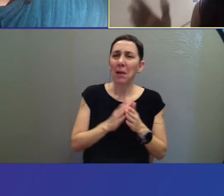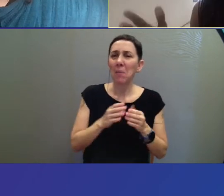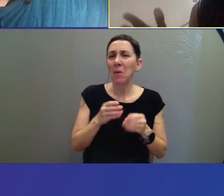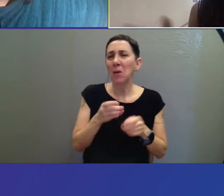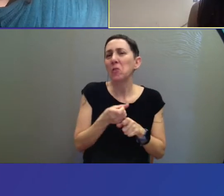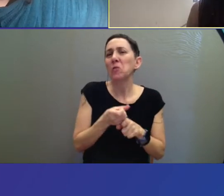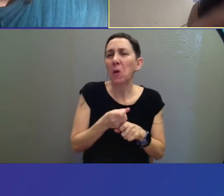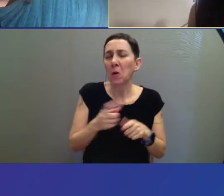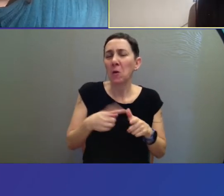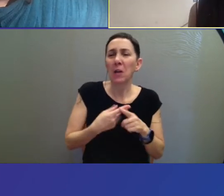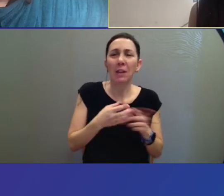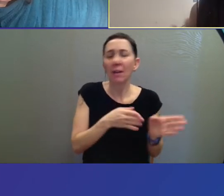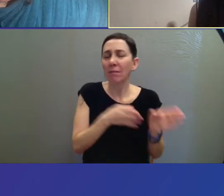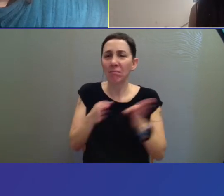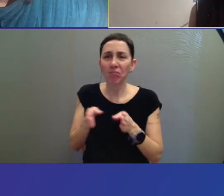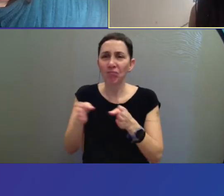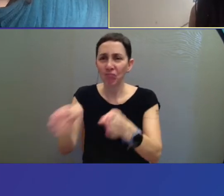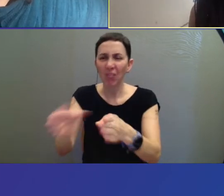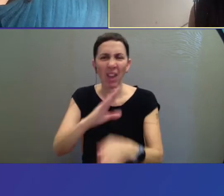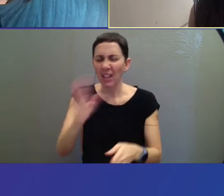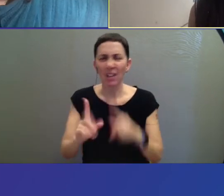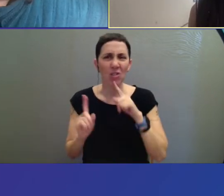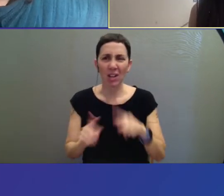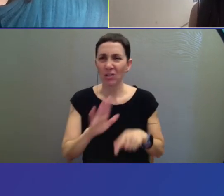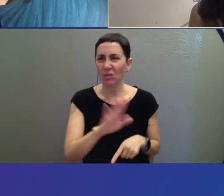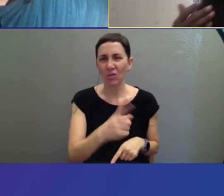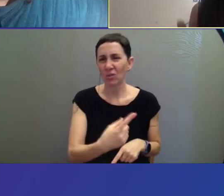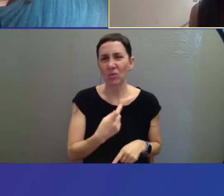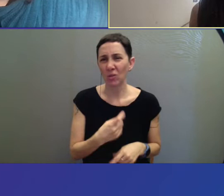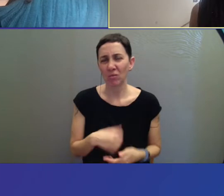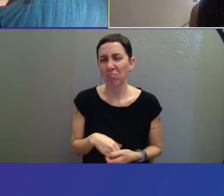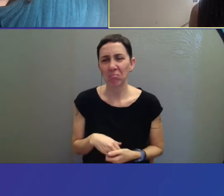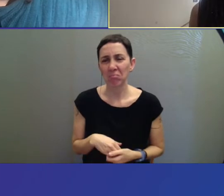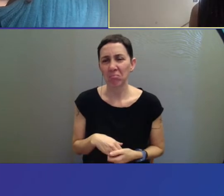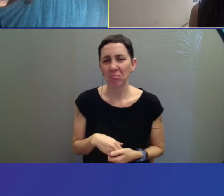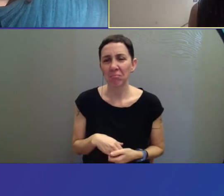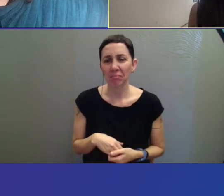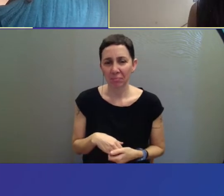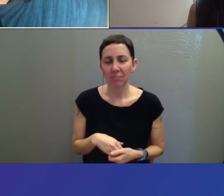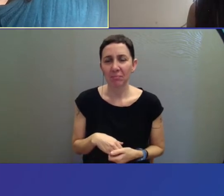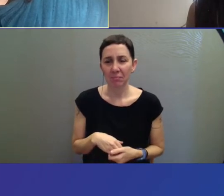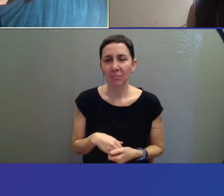and got off it. I never answered the question. But that kind of,